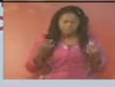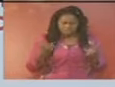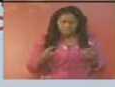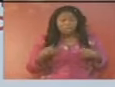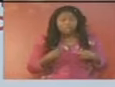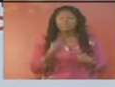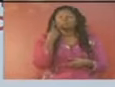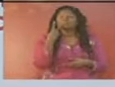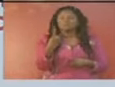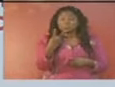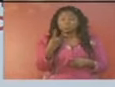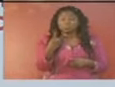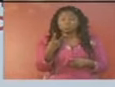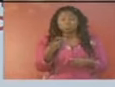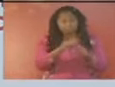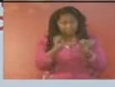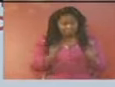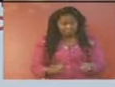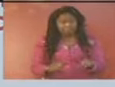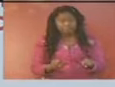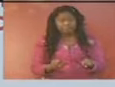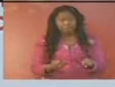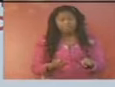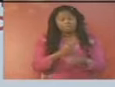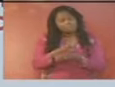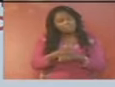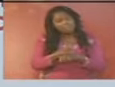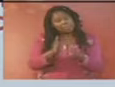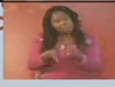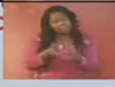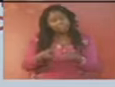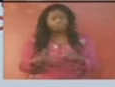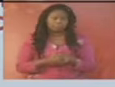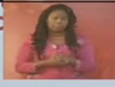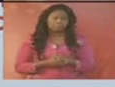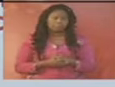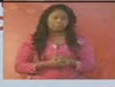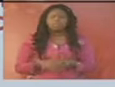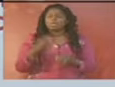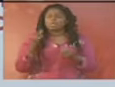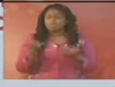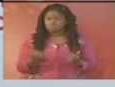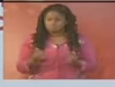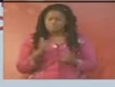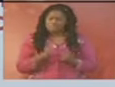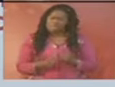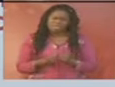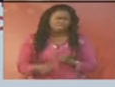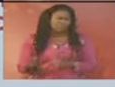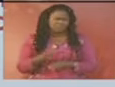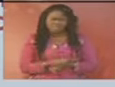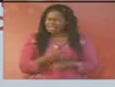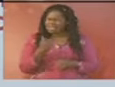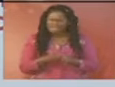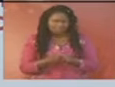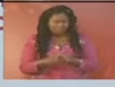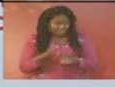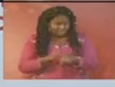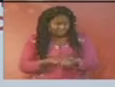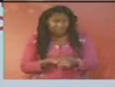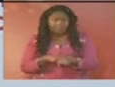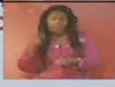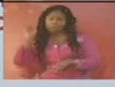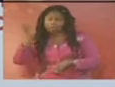In the early days, I made myself available every day when we had press conferences, every single day. Then we